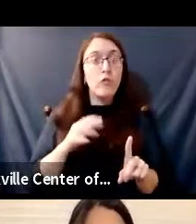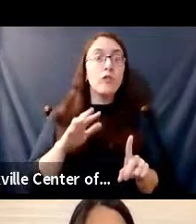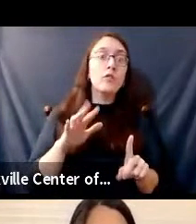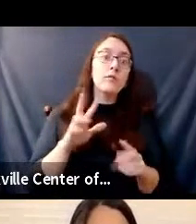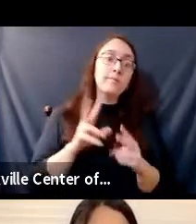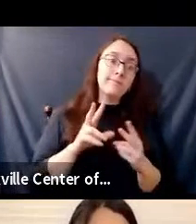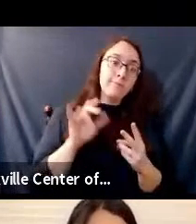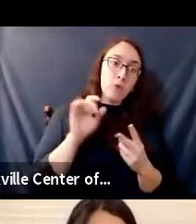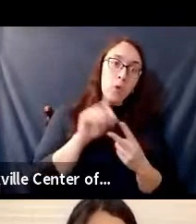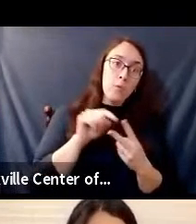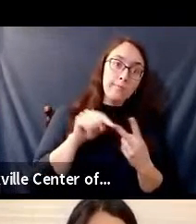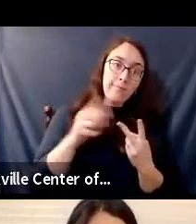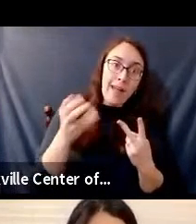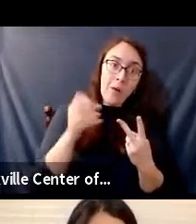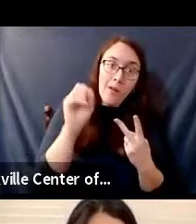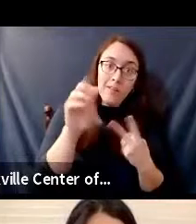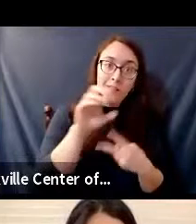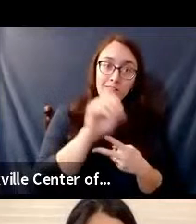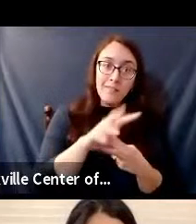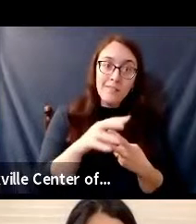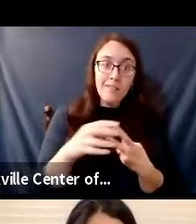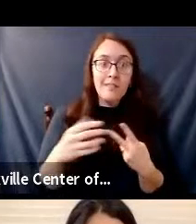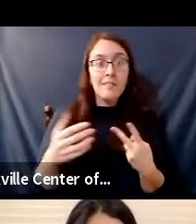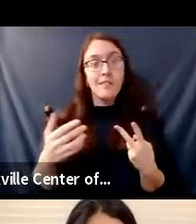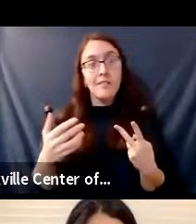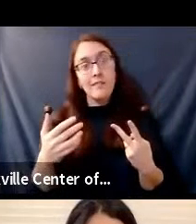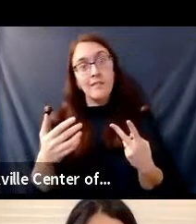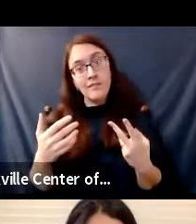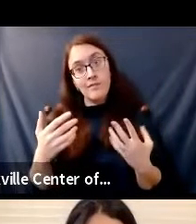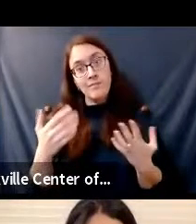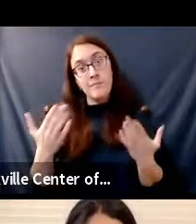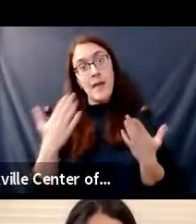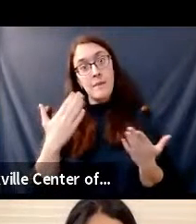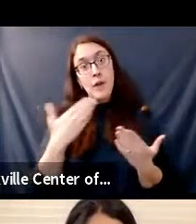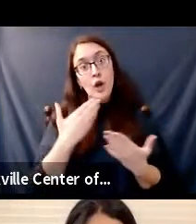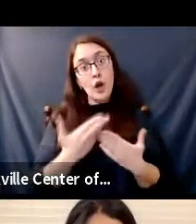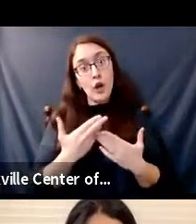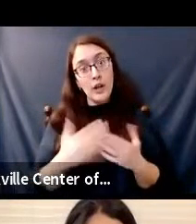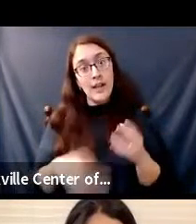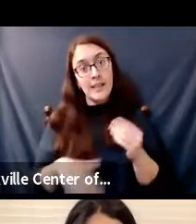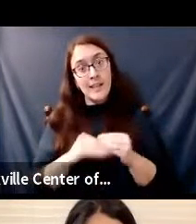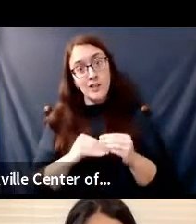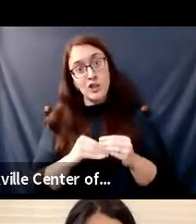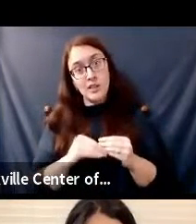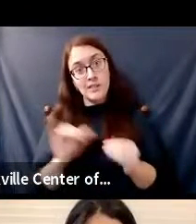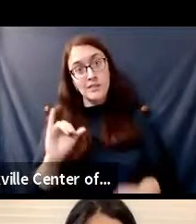or both of those, and I'm not married to either one of them, would be worthwhile additions.